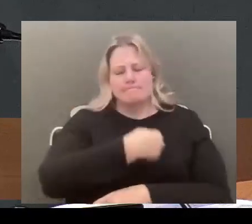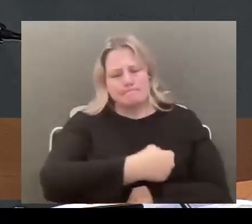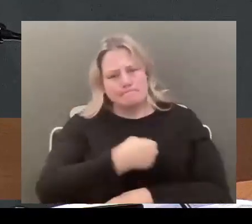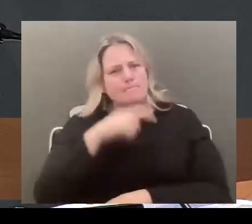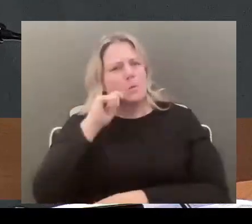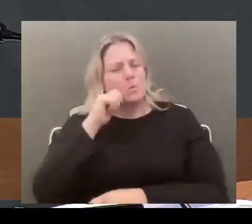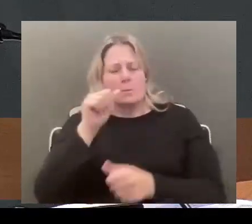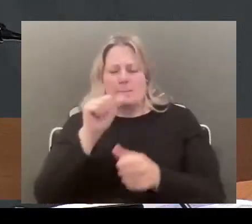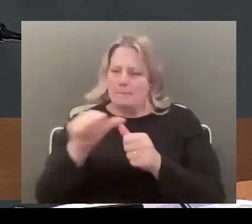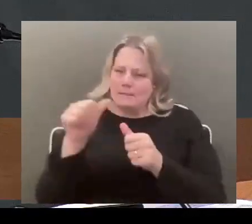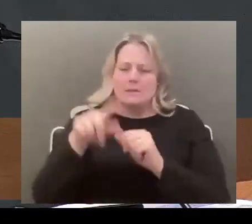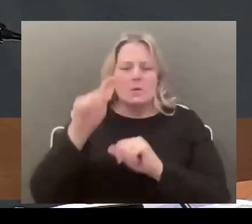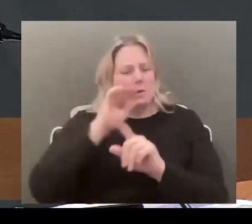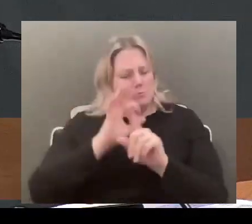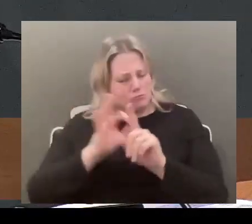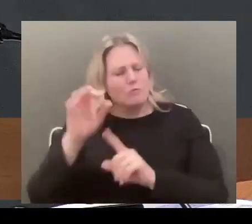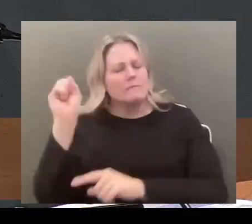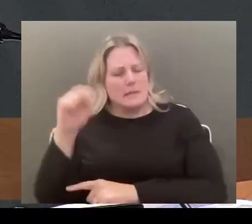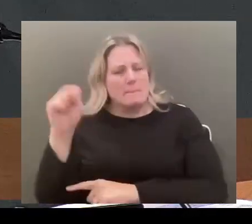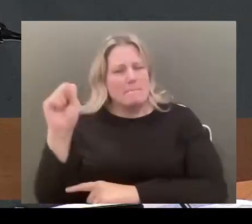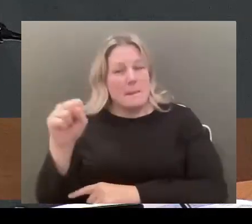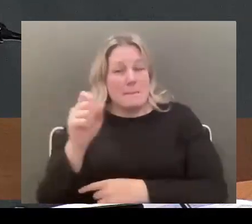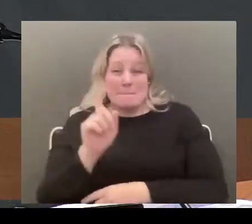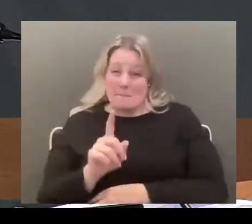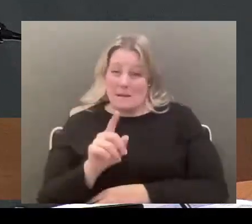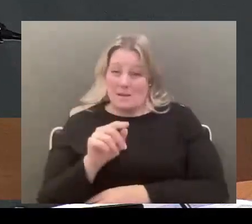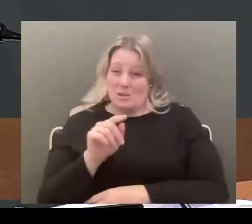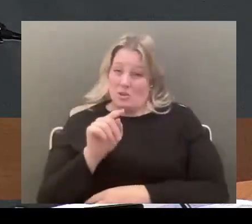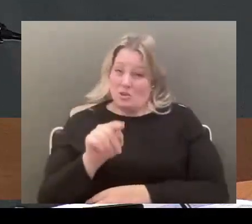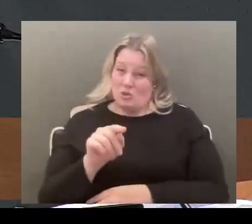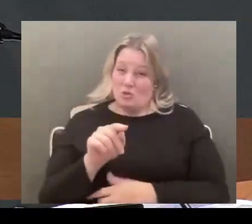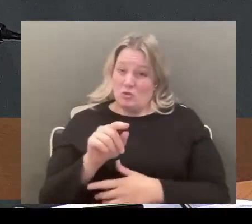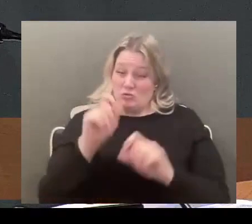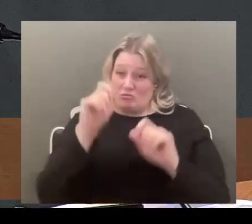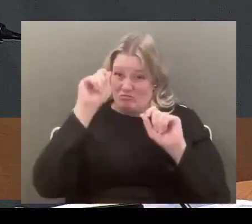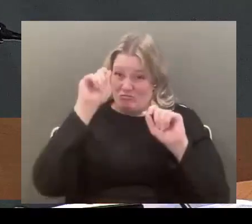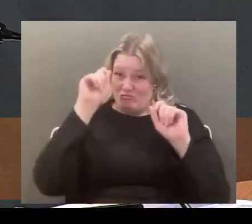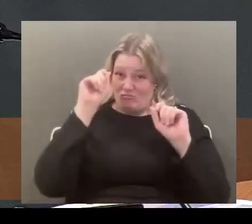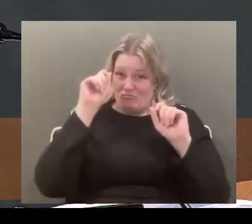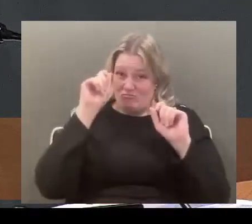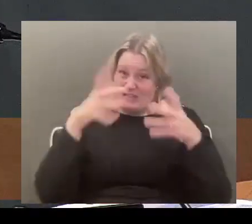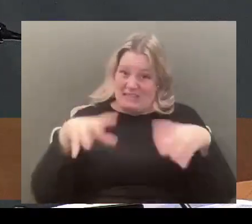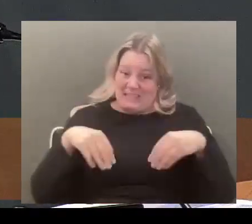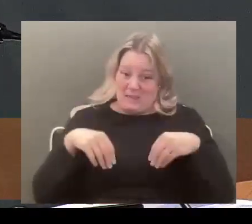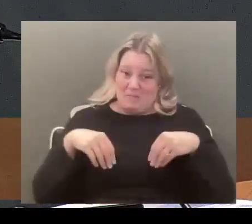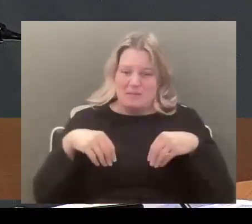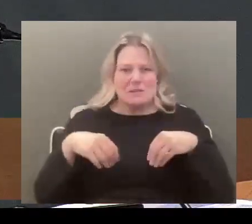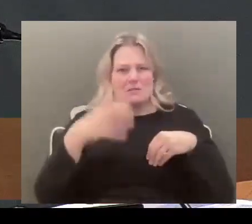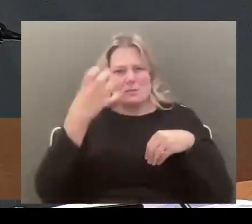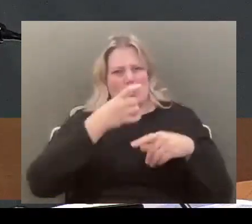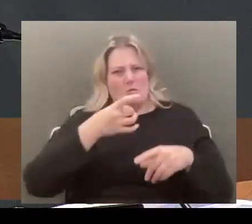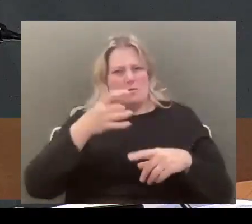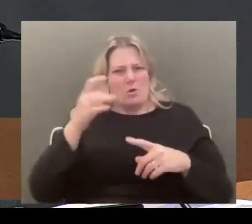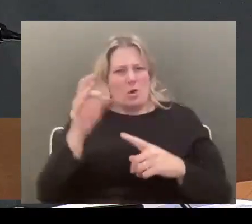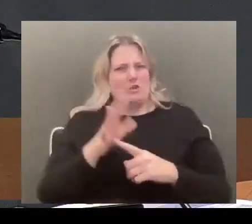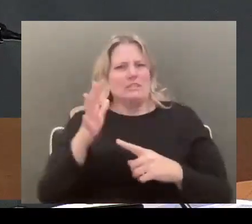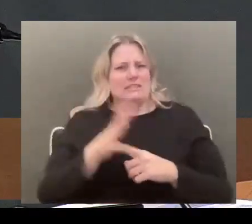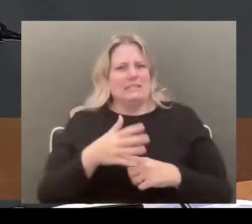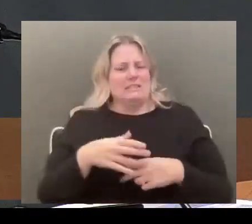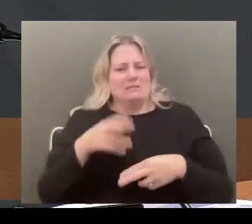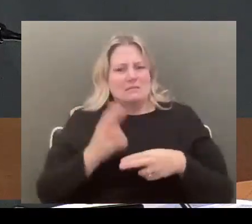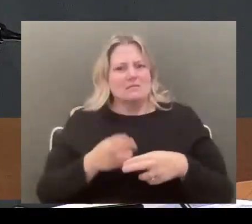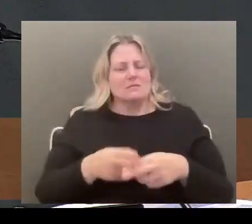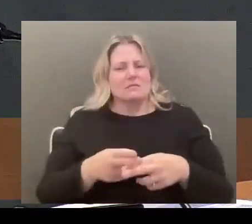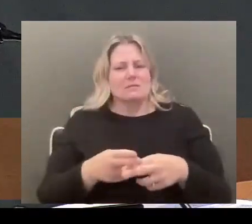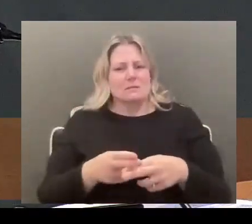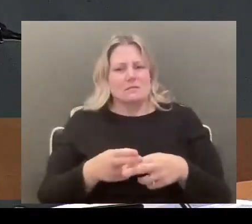But do you accept that there is a real urgency about doing that, that maybe